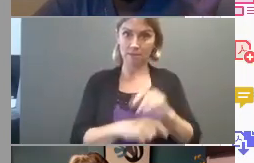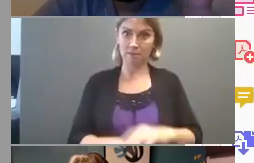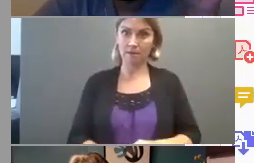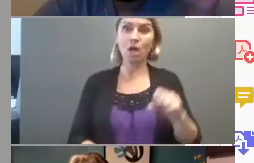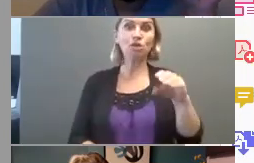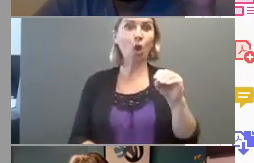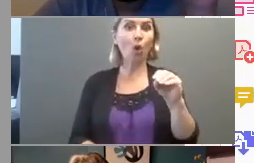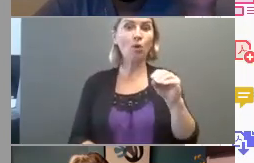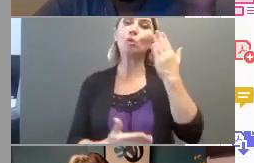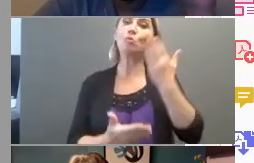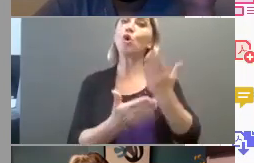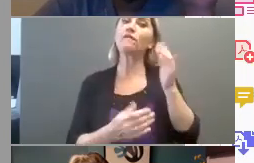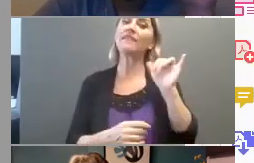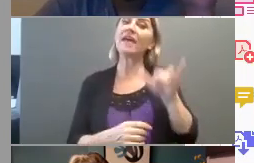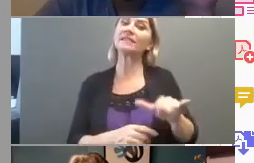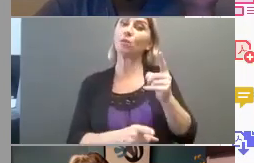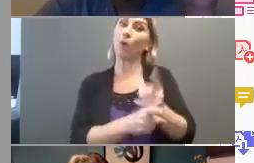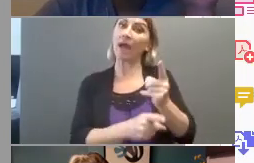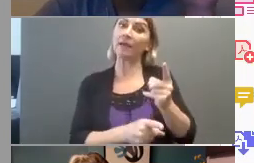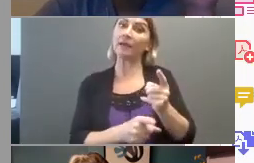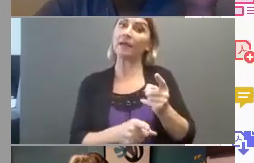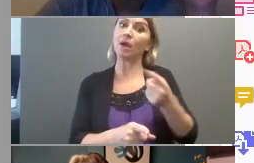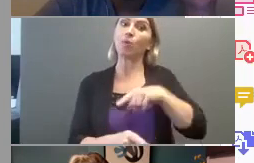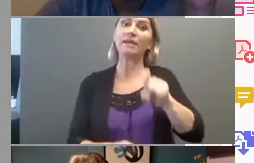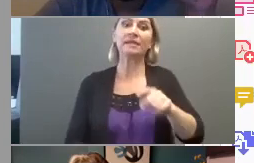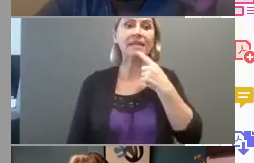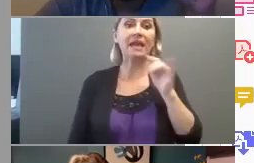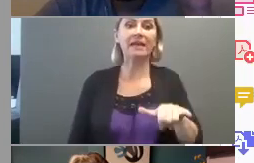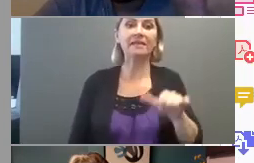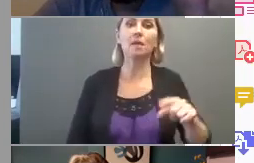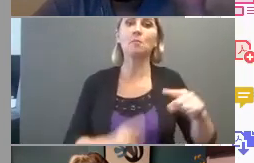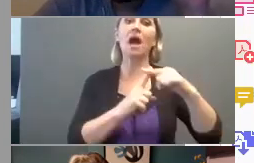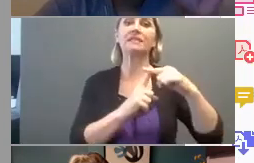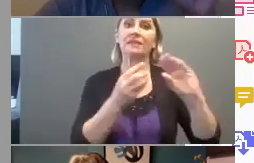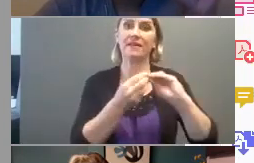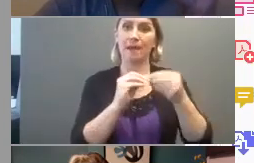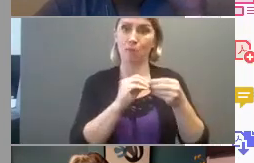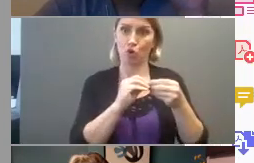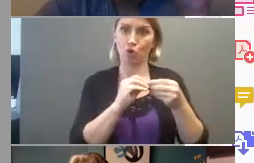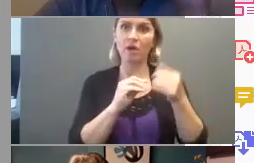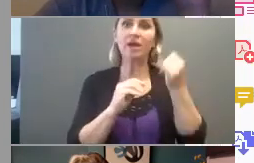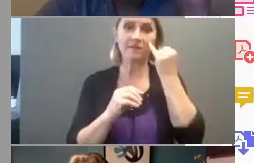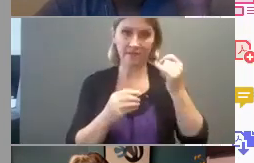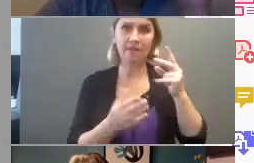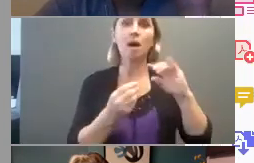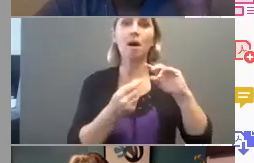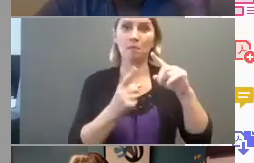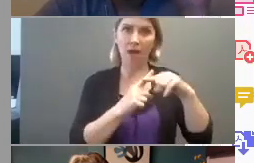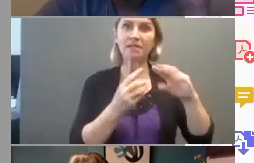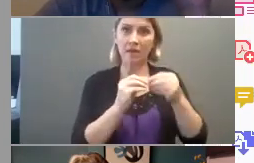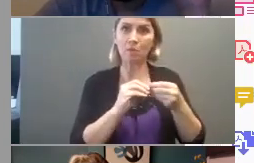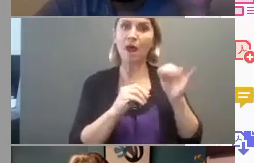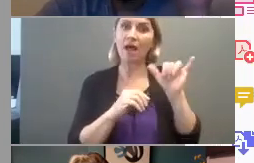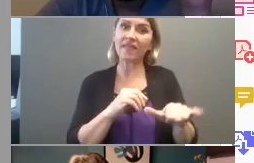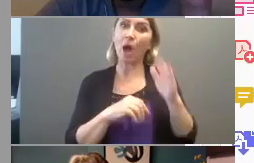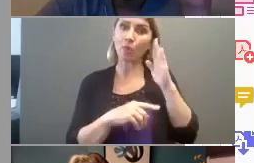So in order to prove if this equation is correct, we need to say that this is a positive number. If this is a positive number, then this equation is going to